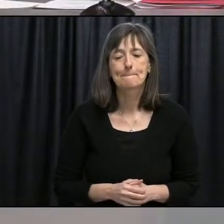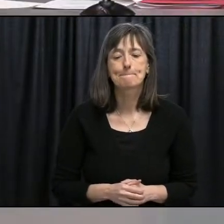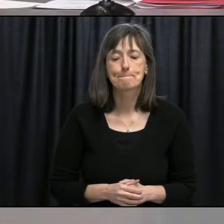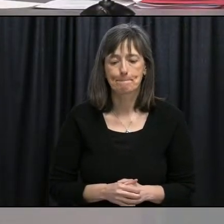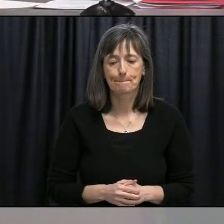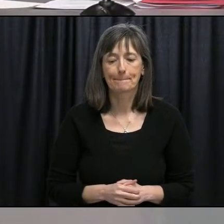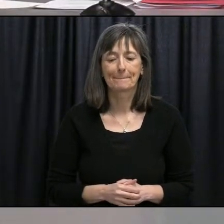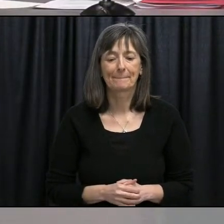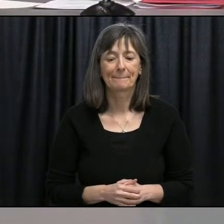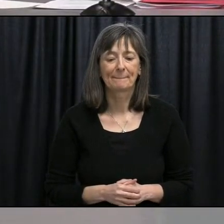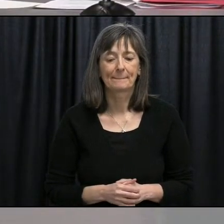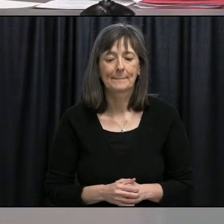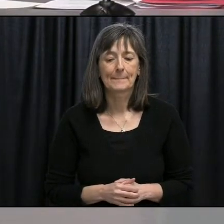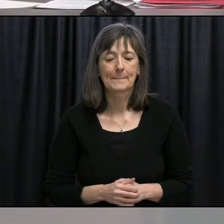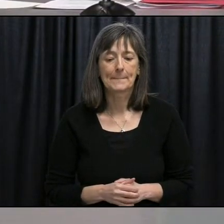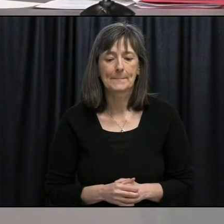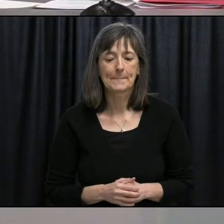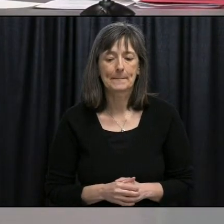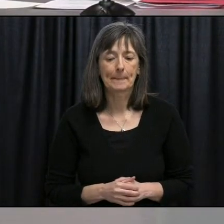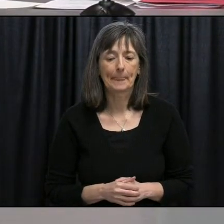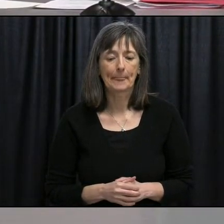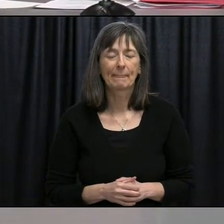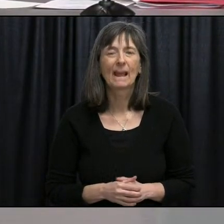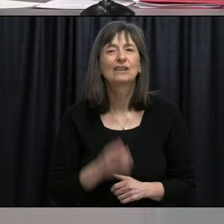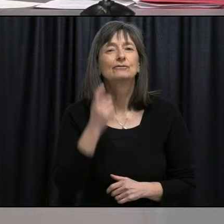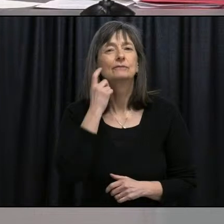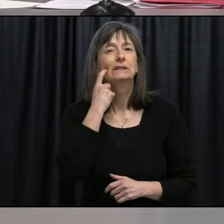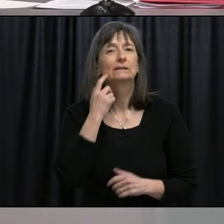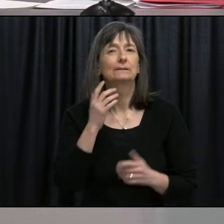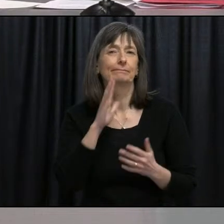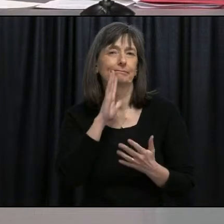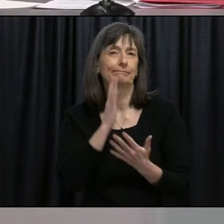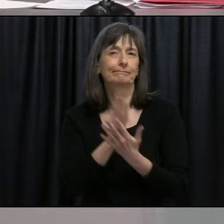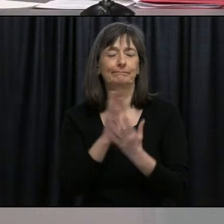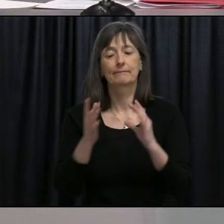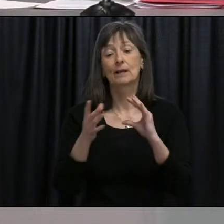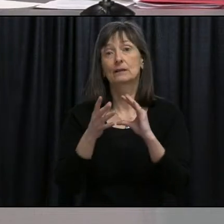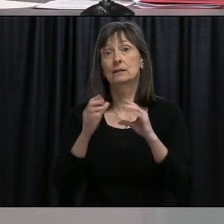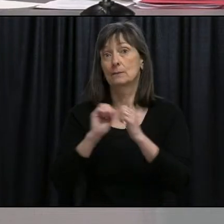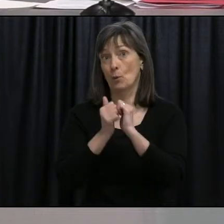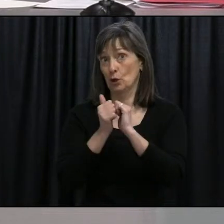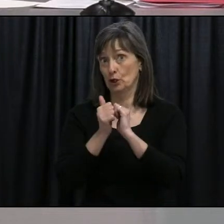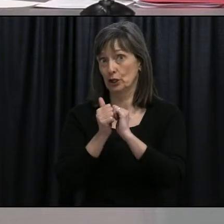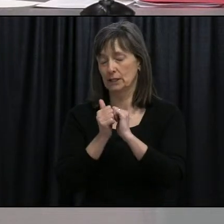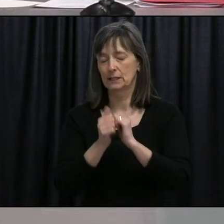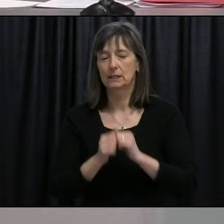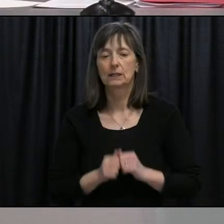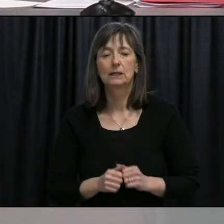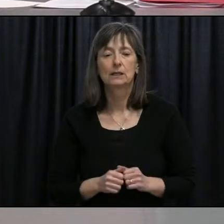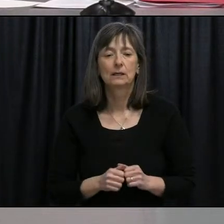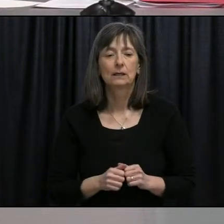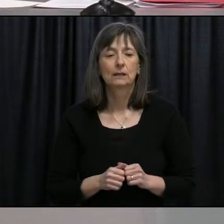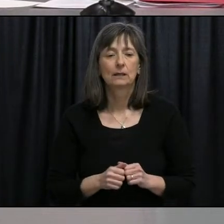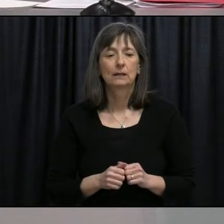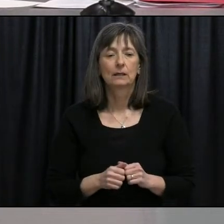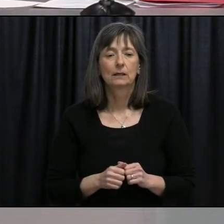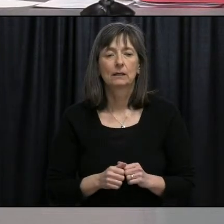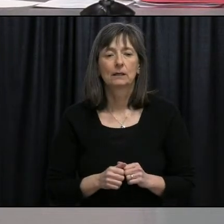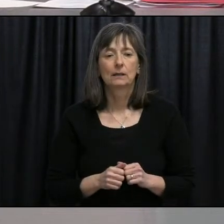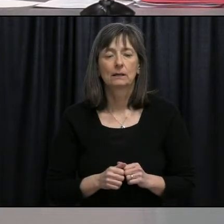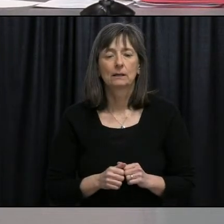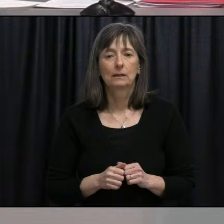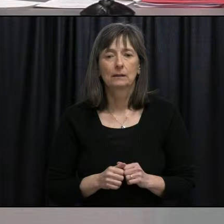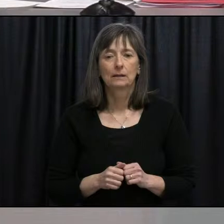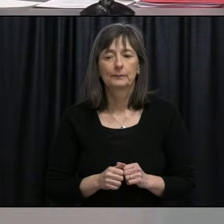Thank you. And you mentioned earlier sports. Has it been clearly established that the people, or at least a large number